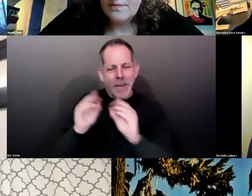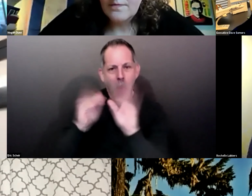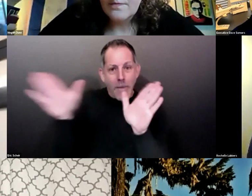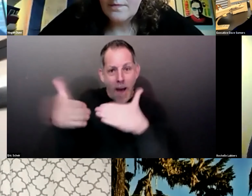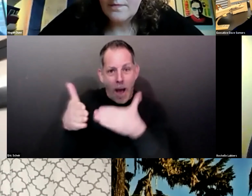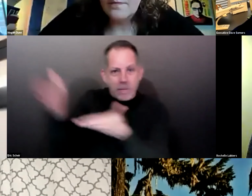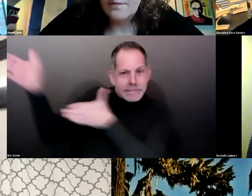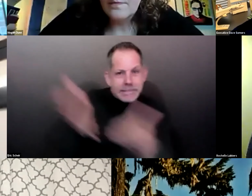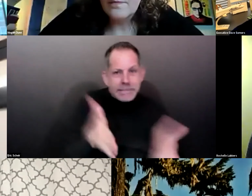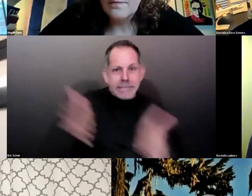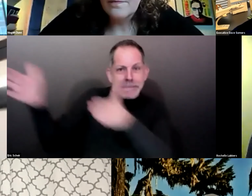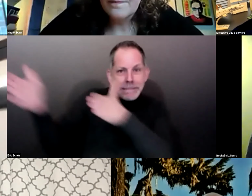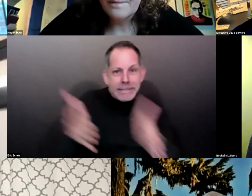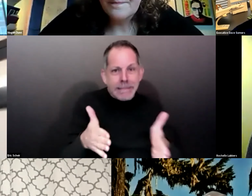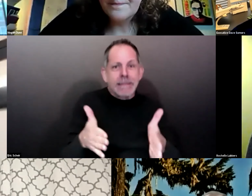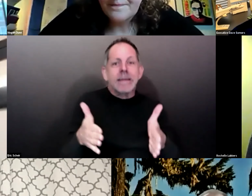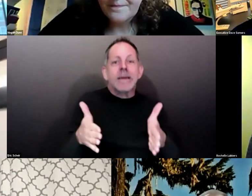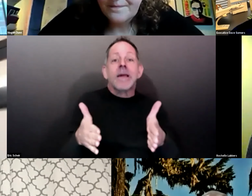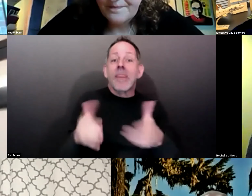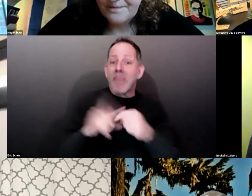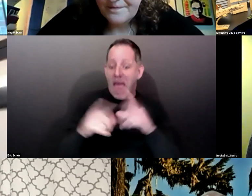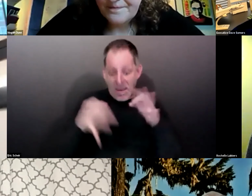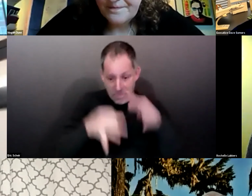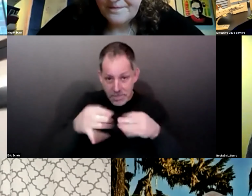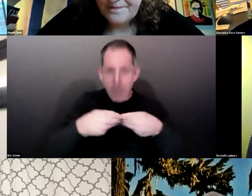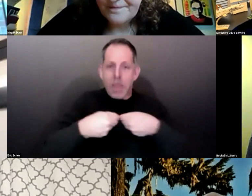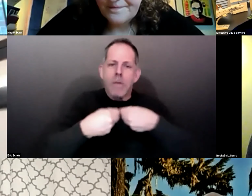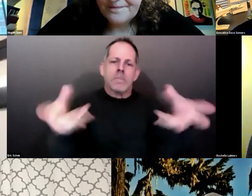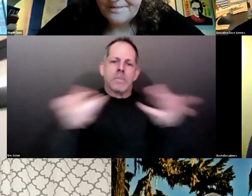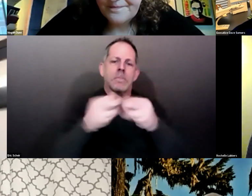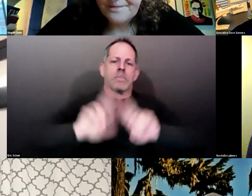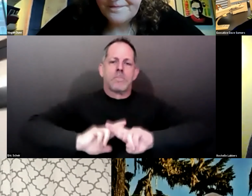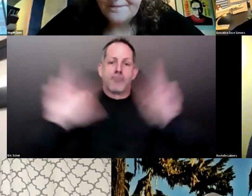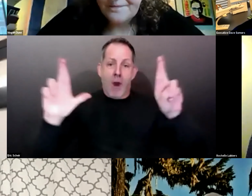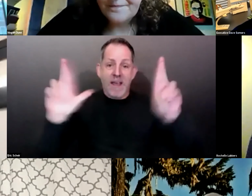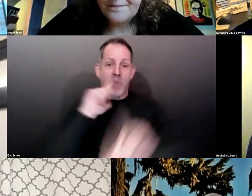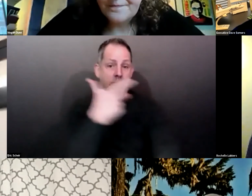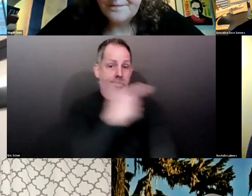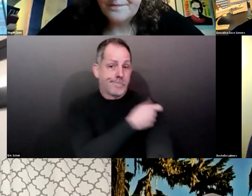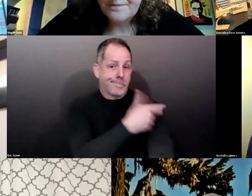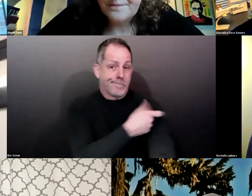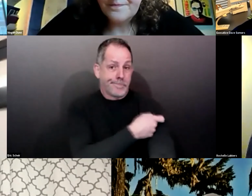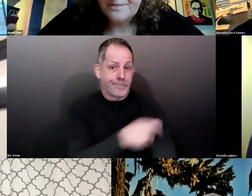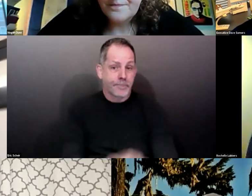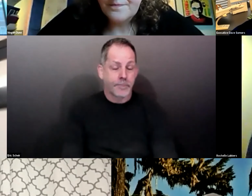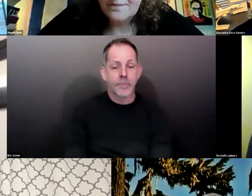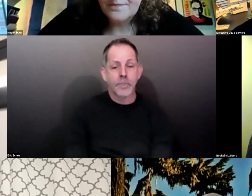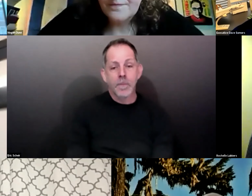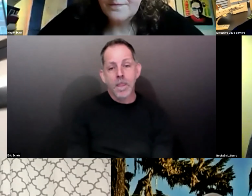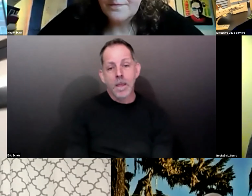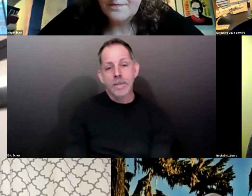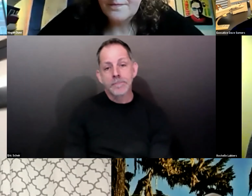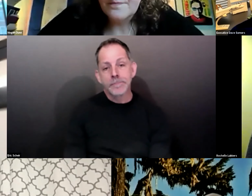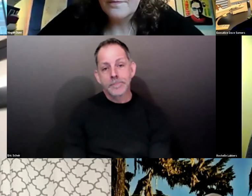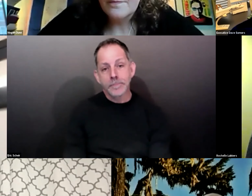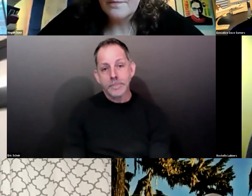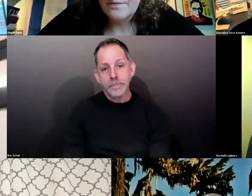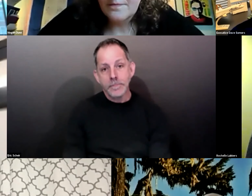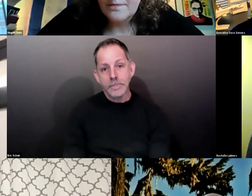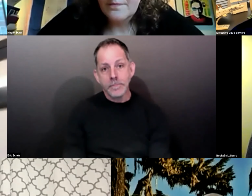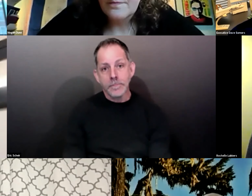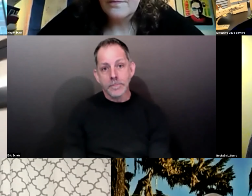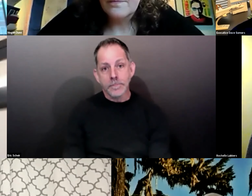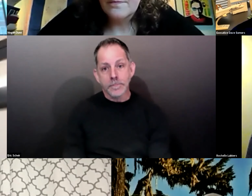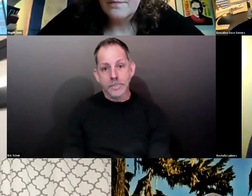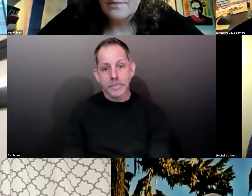far more capacity ready to go to deliver vaccines than we have vaccines, but that's improving. And we